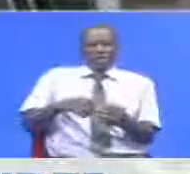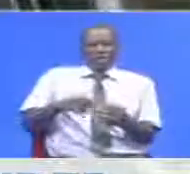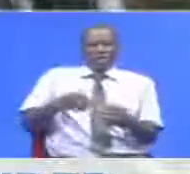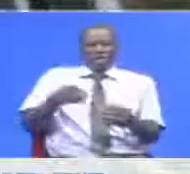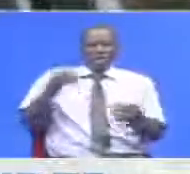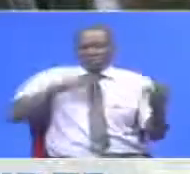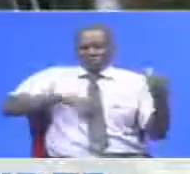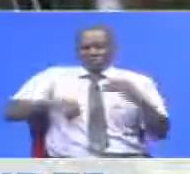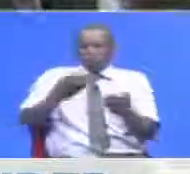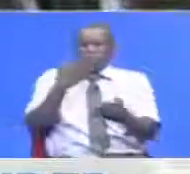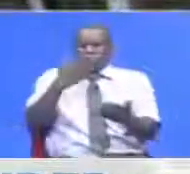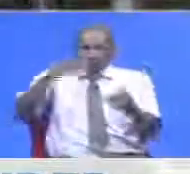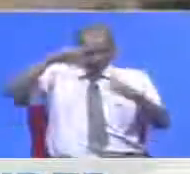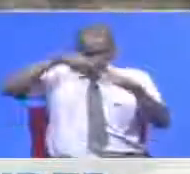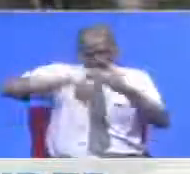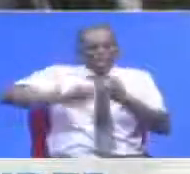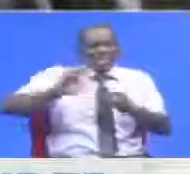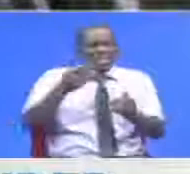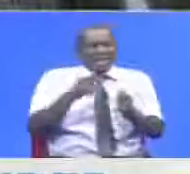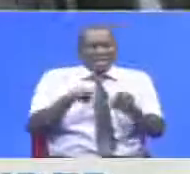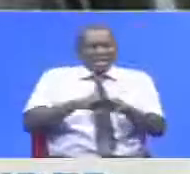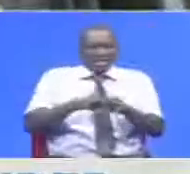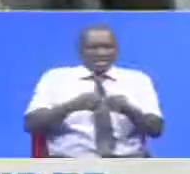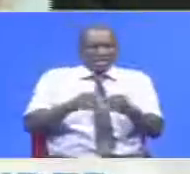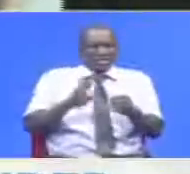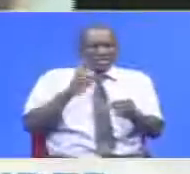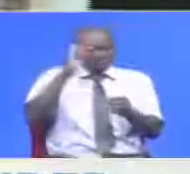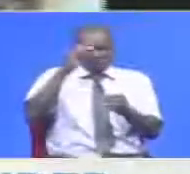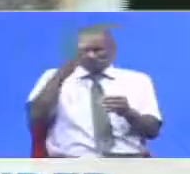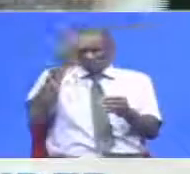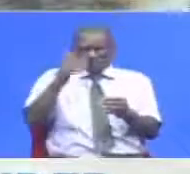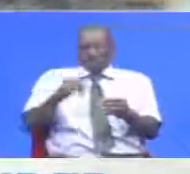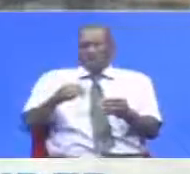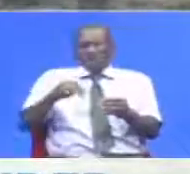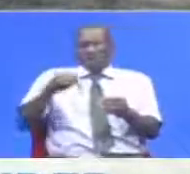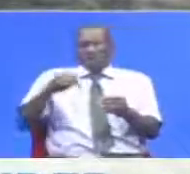sugar as one of the key factors behind the collapse of the state-owned sugar mills in the country.